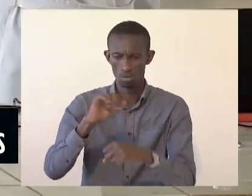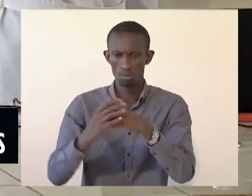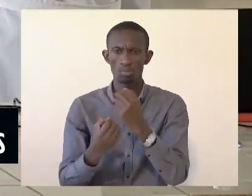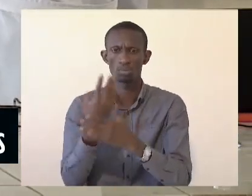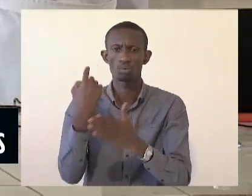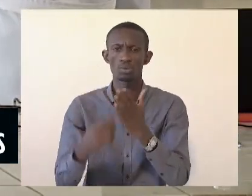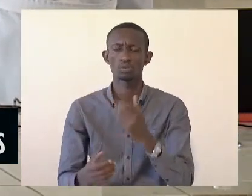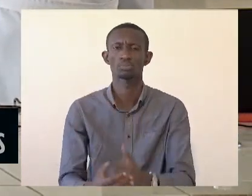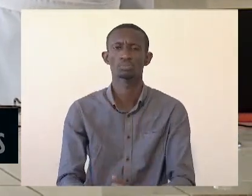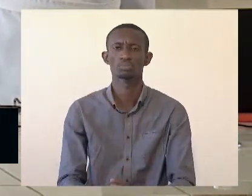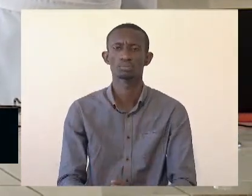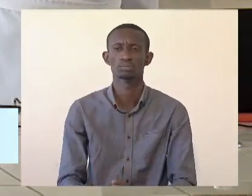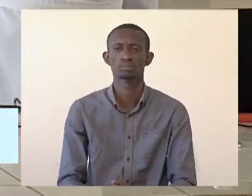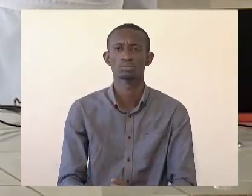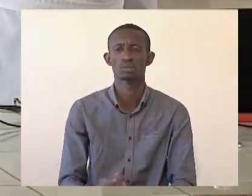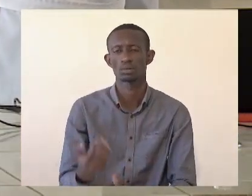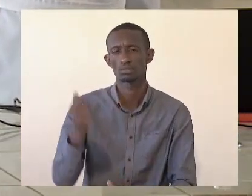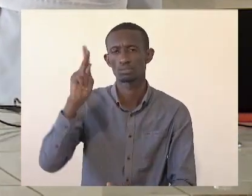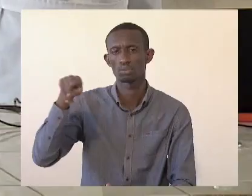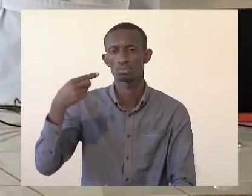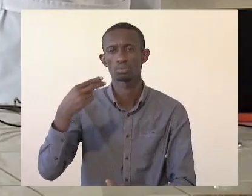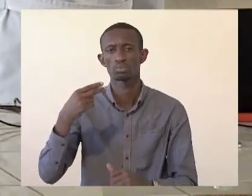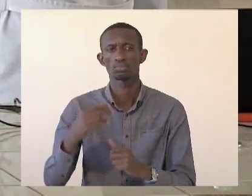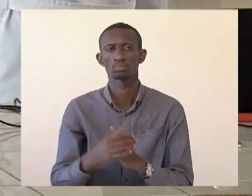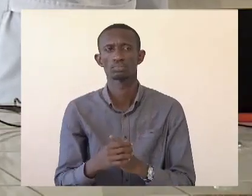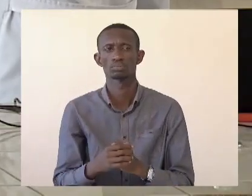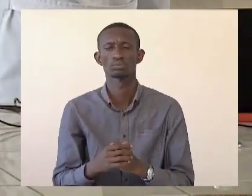produce? We have lead iodide,